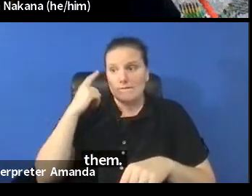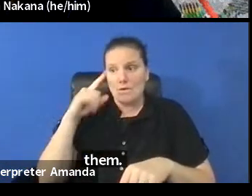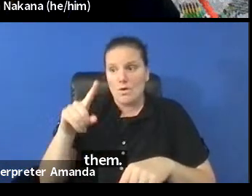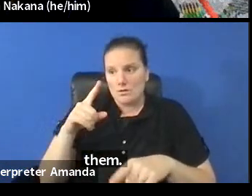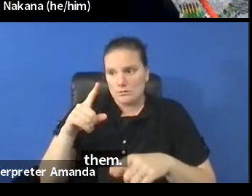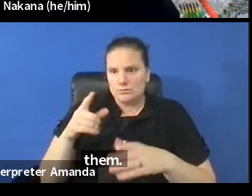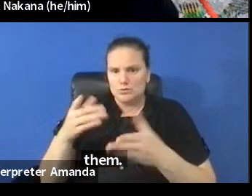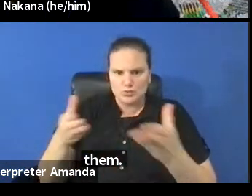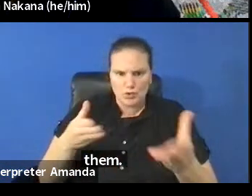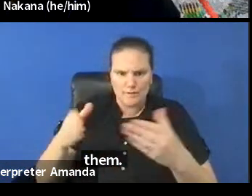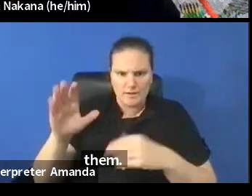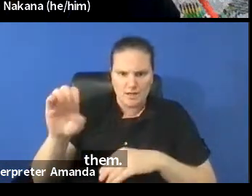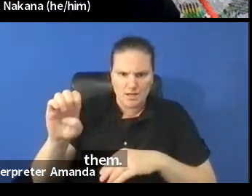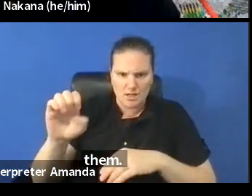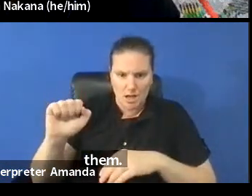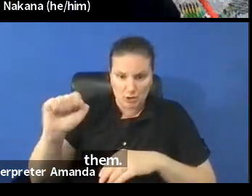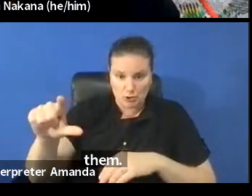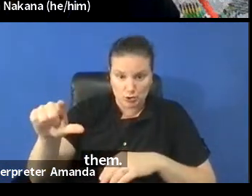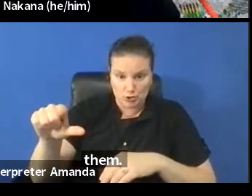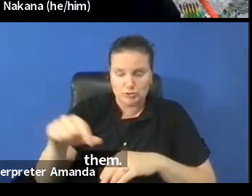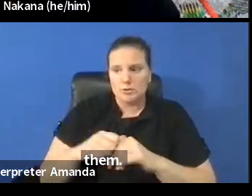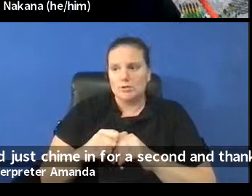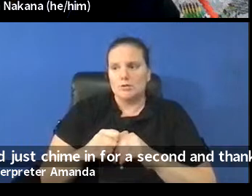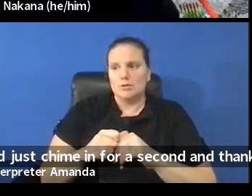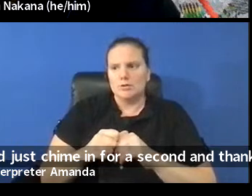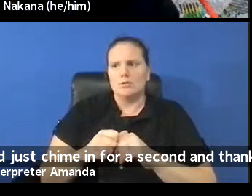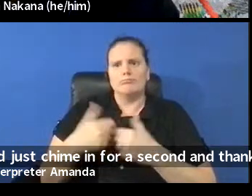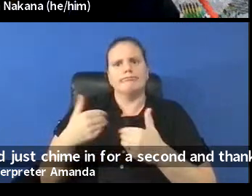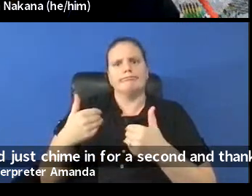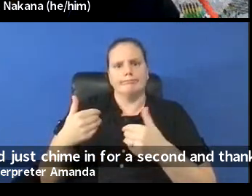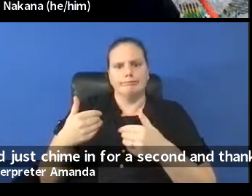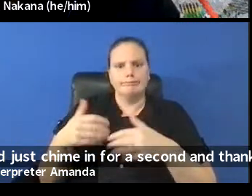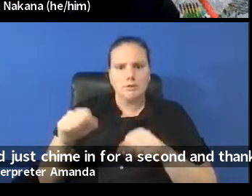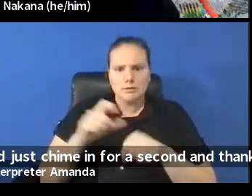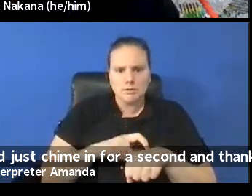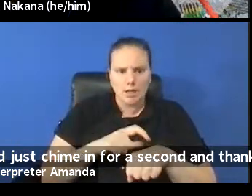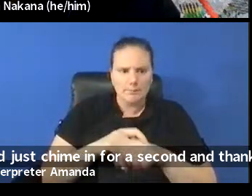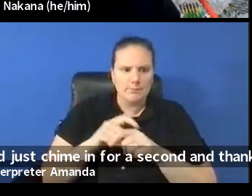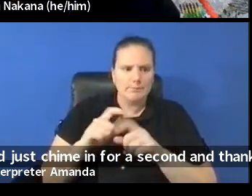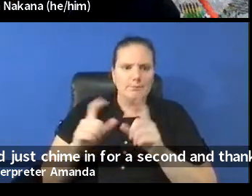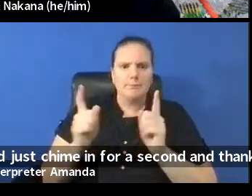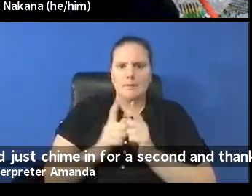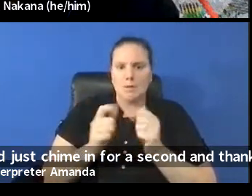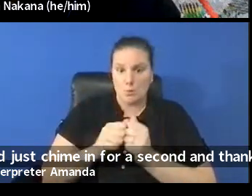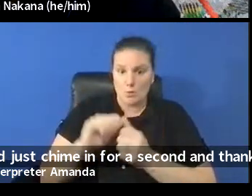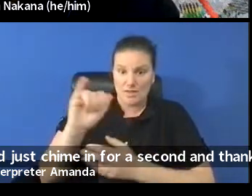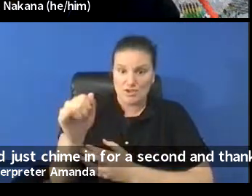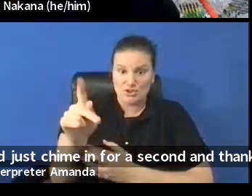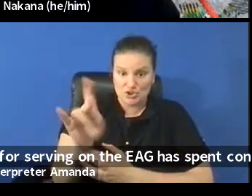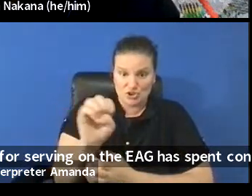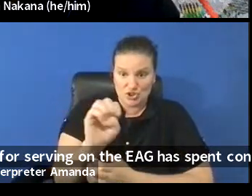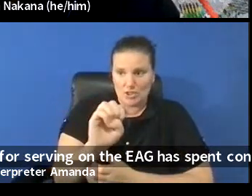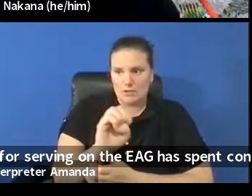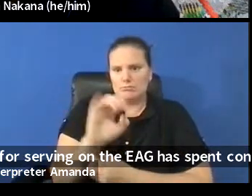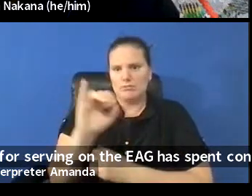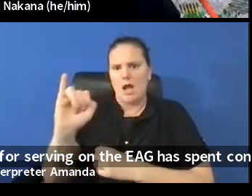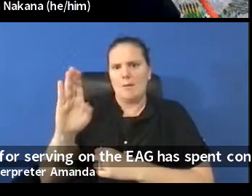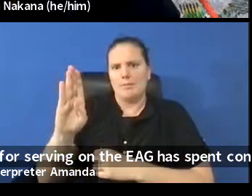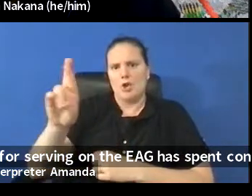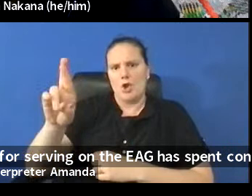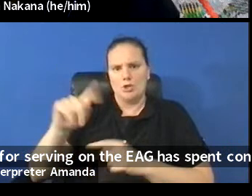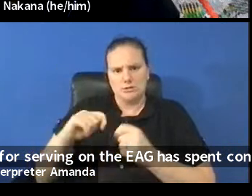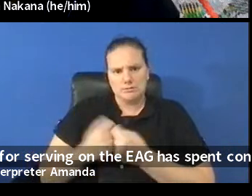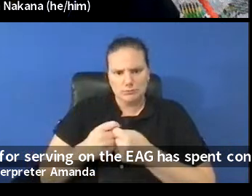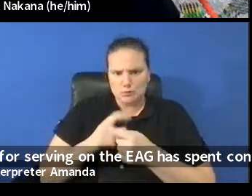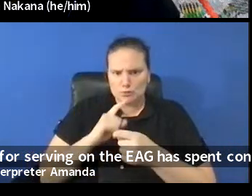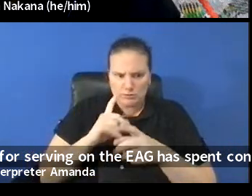on the EAG, has spent considerable time meeting with Jake and the IBR team to really roll up their